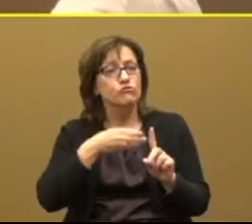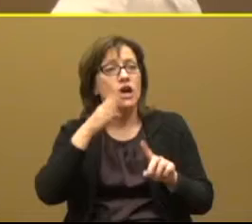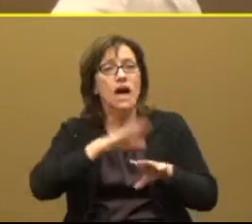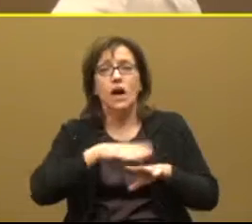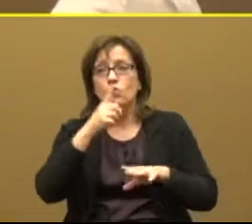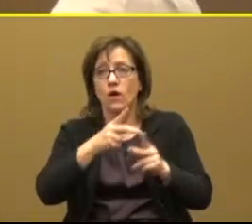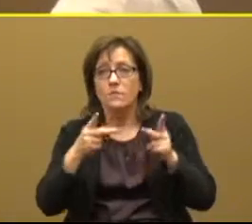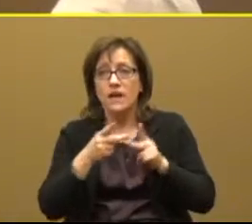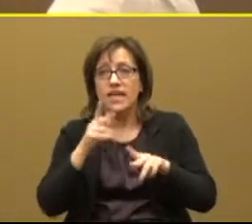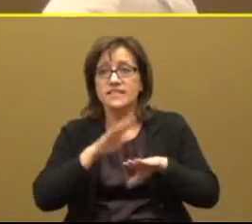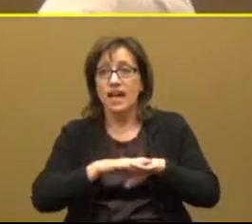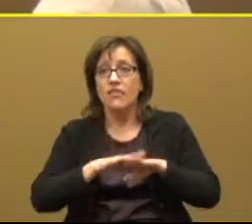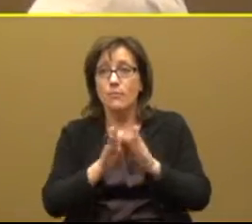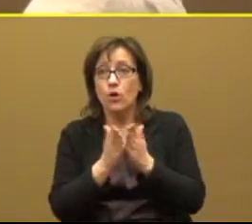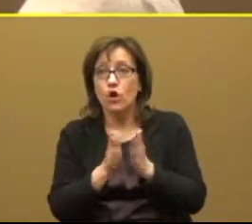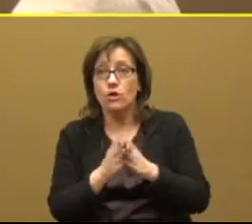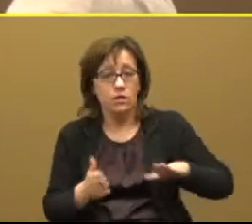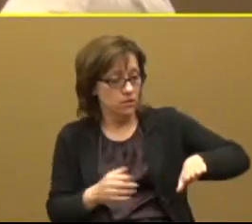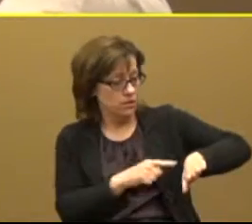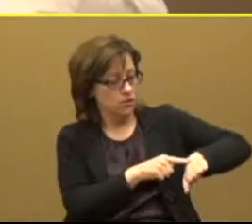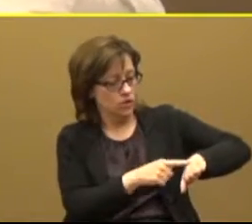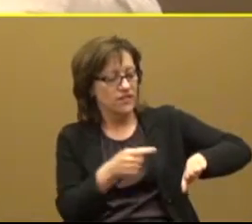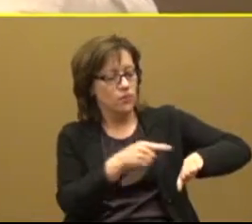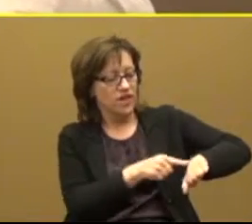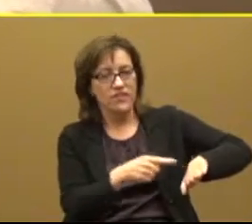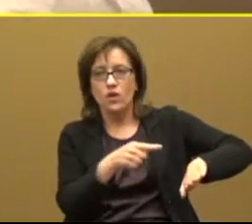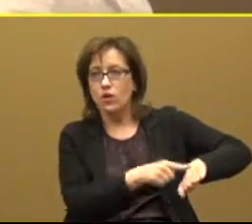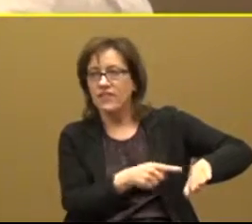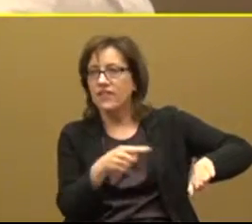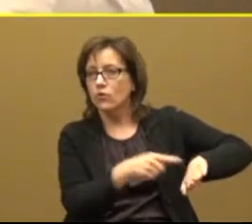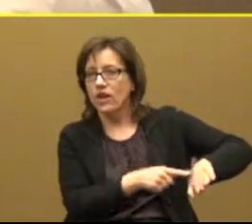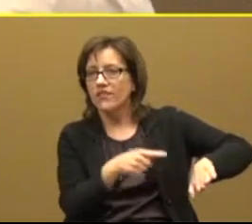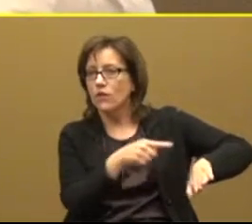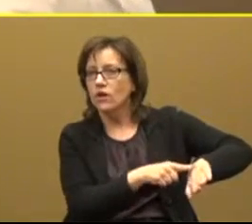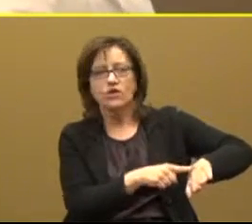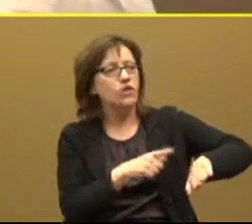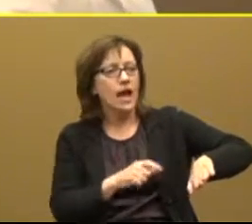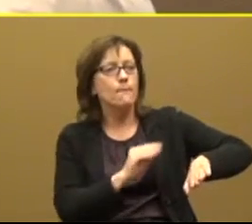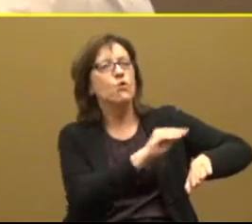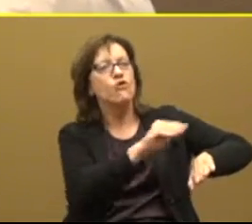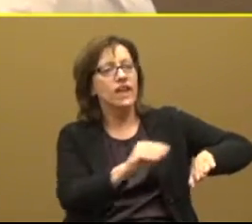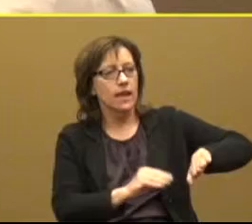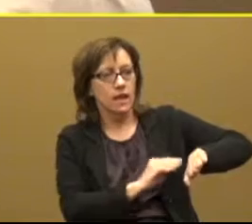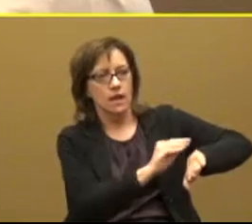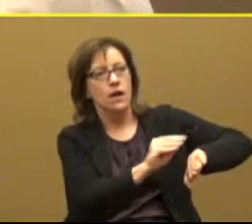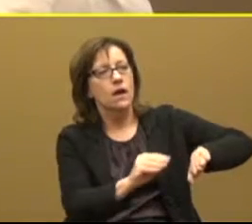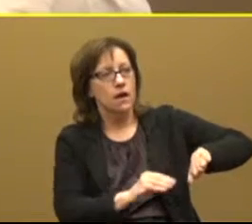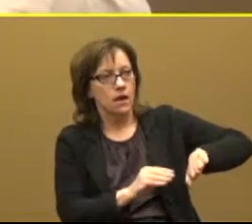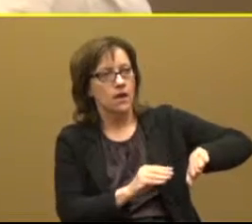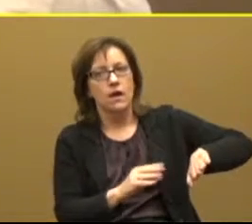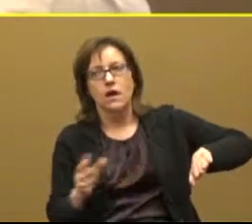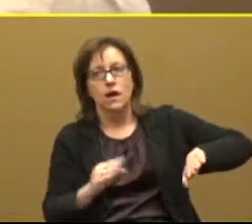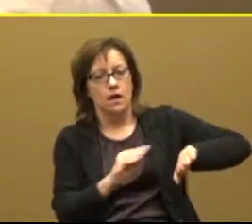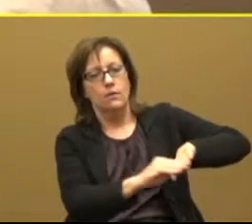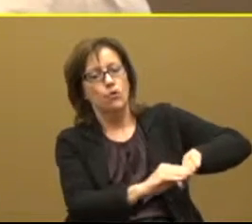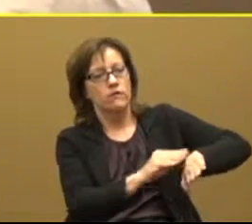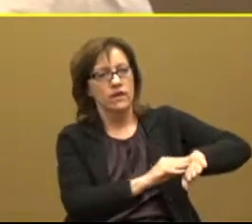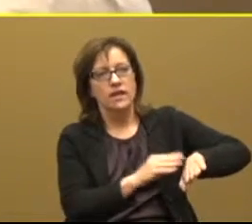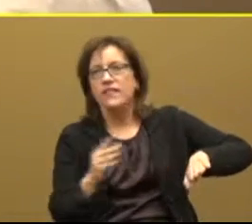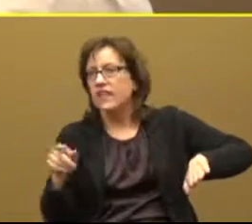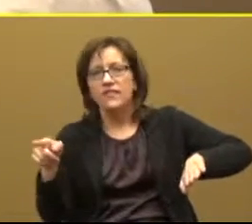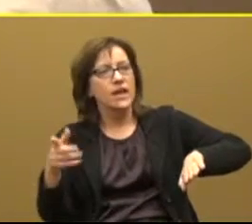right here, then they're always going to go right there for the pretzel. And you may have a hard time moving through phase 3, which